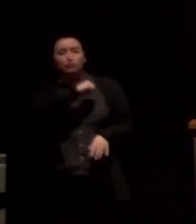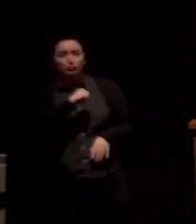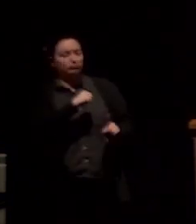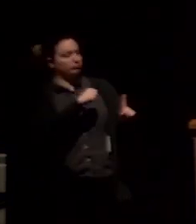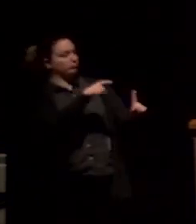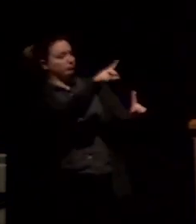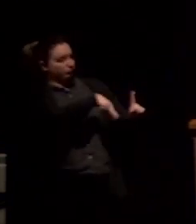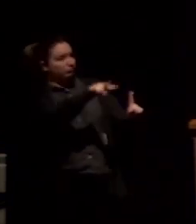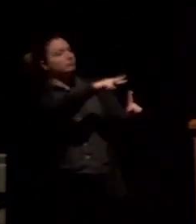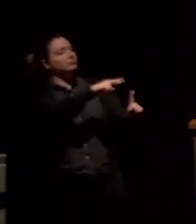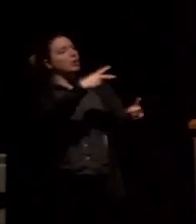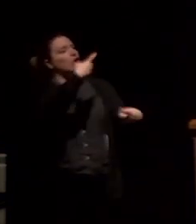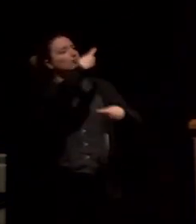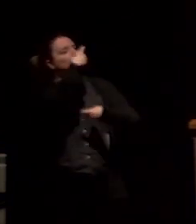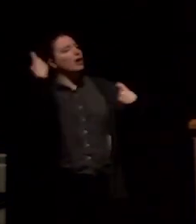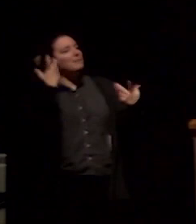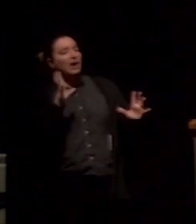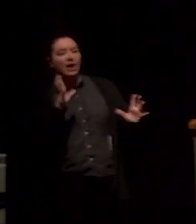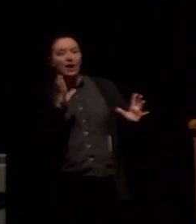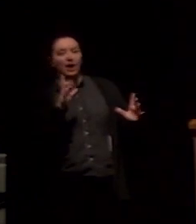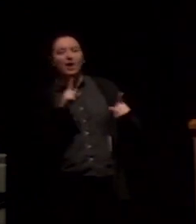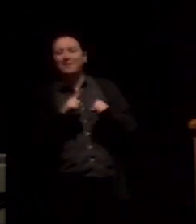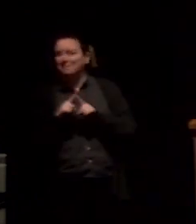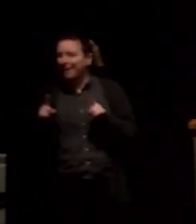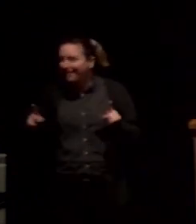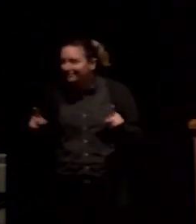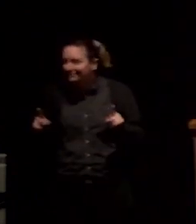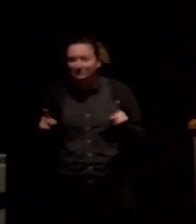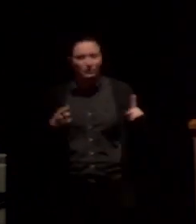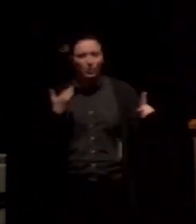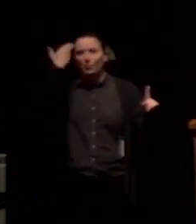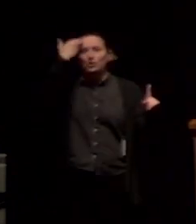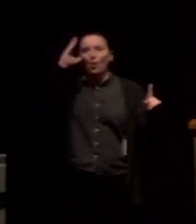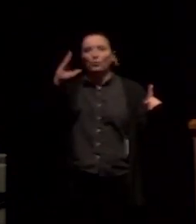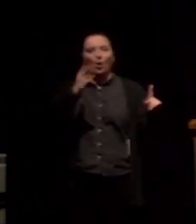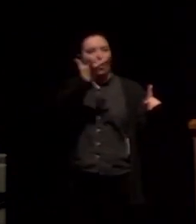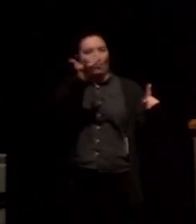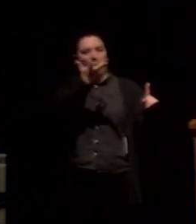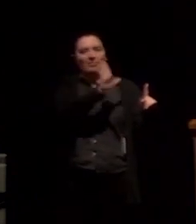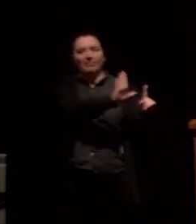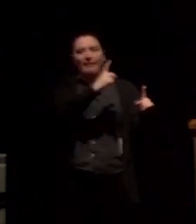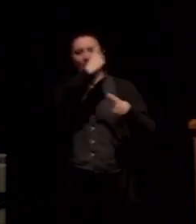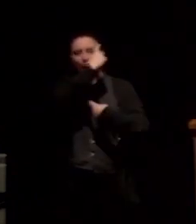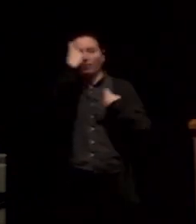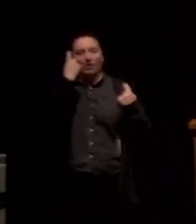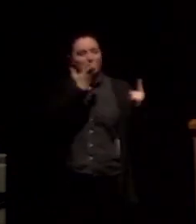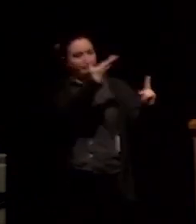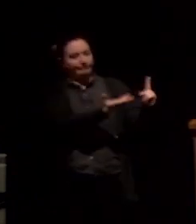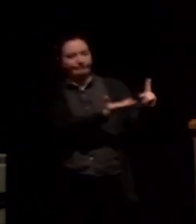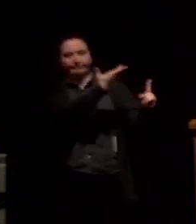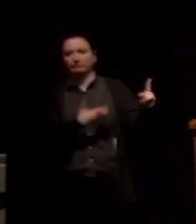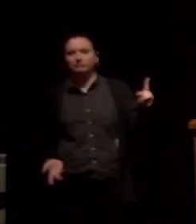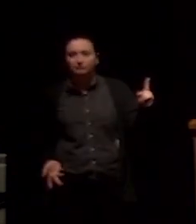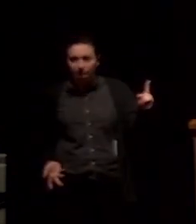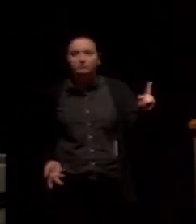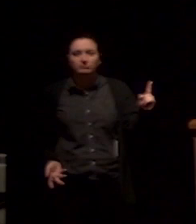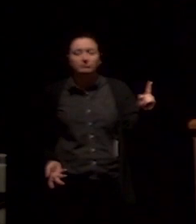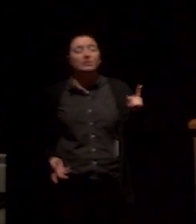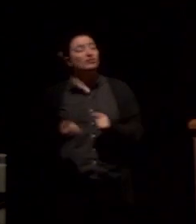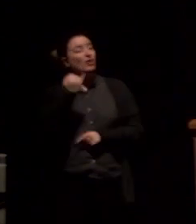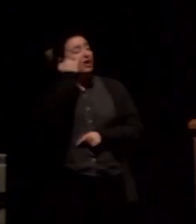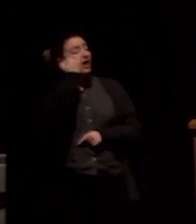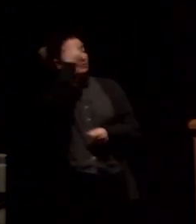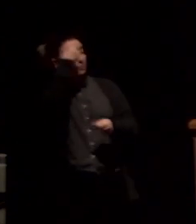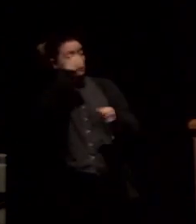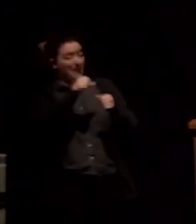intergenerational, but that we don't know what that is based on how they look or what we think about them. And so if you take those two things into account